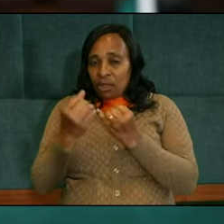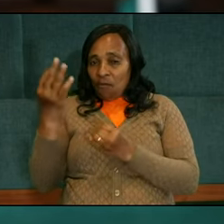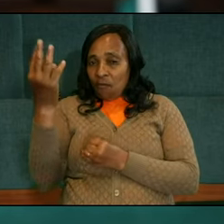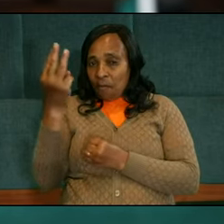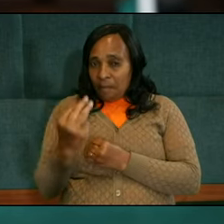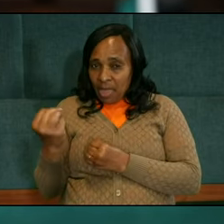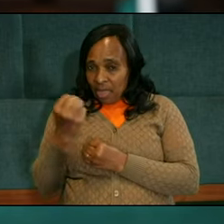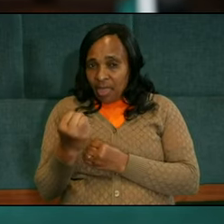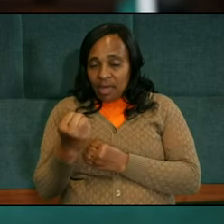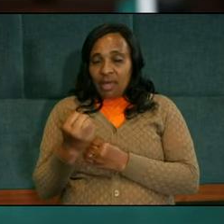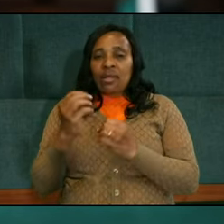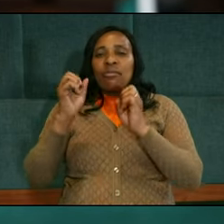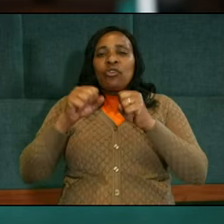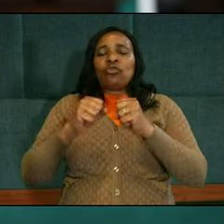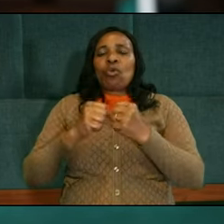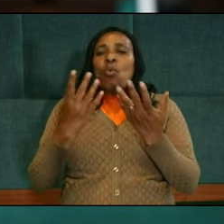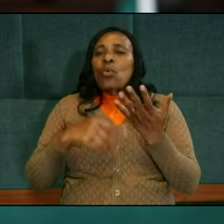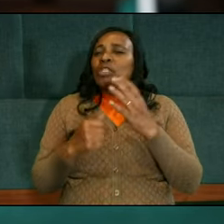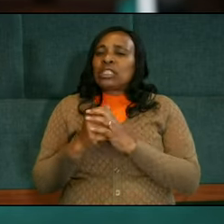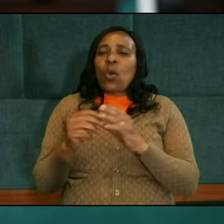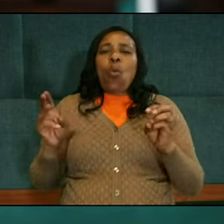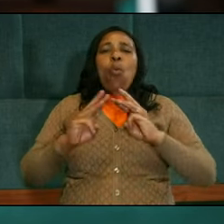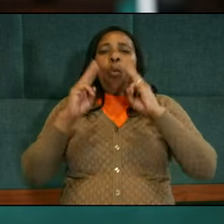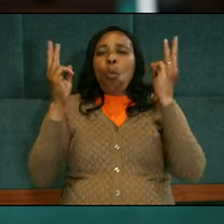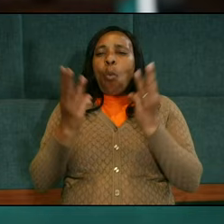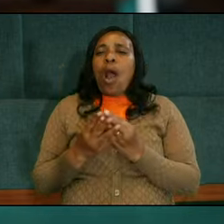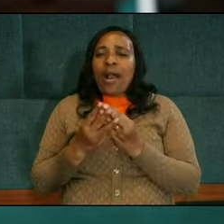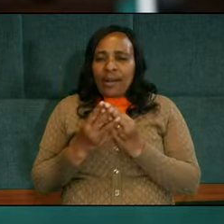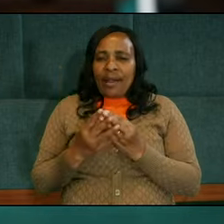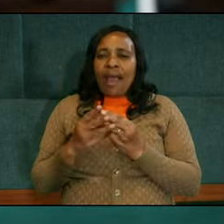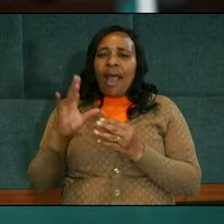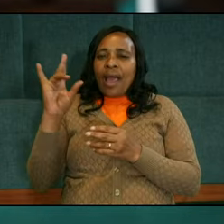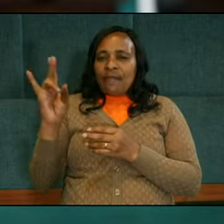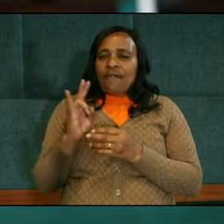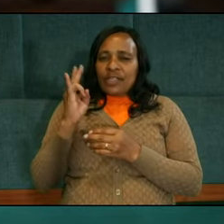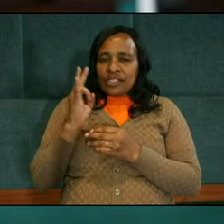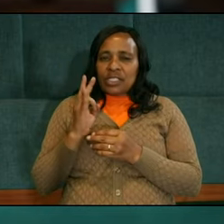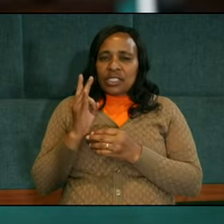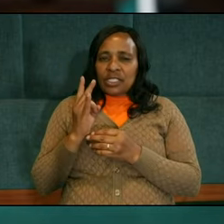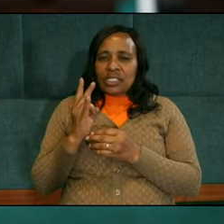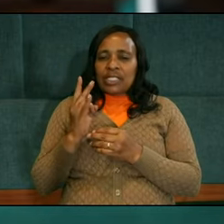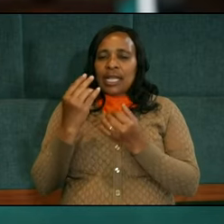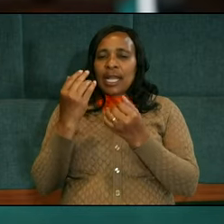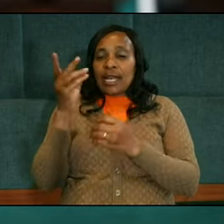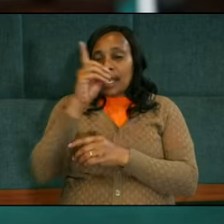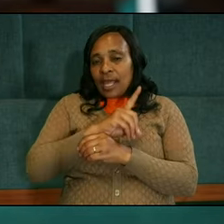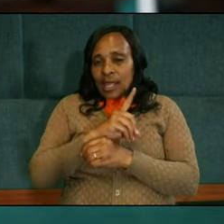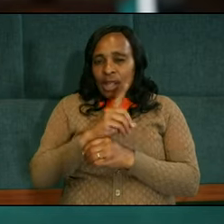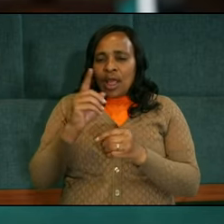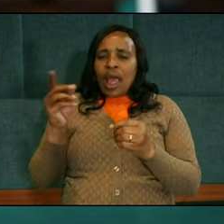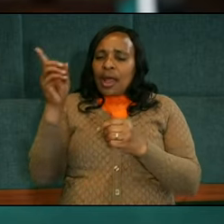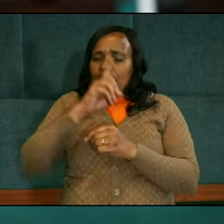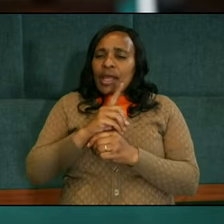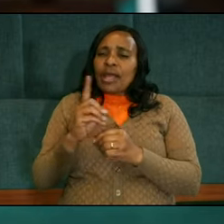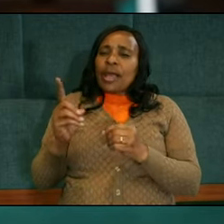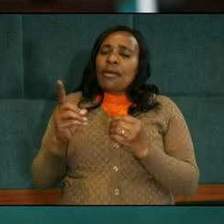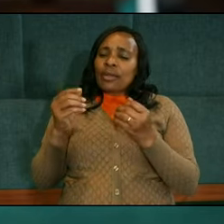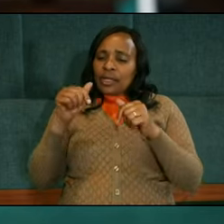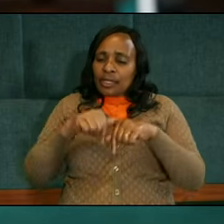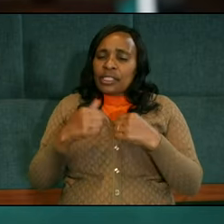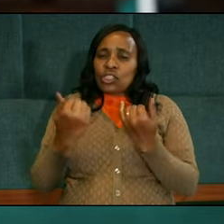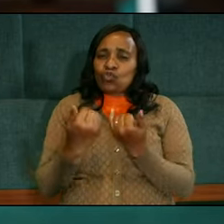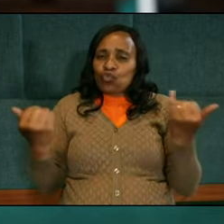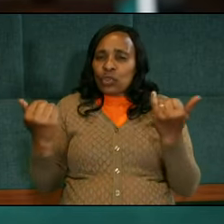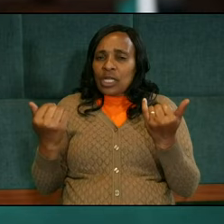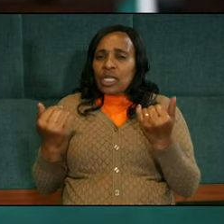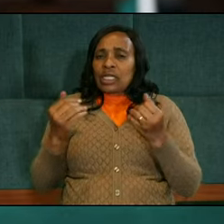The third Sabbath of May is World Adventurer Day, a day when the adventurers around the world